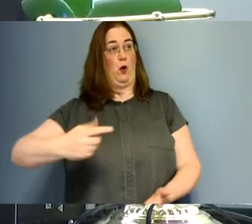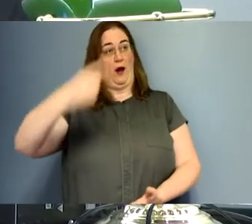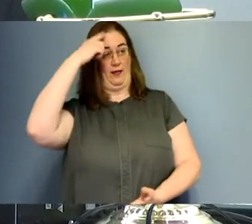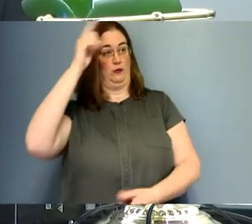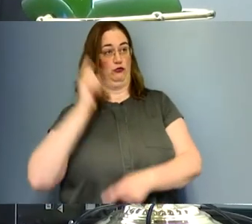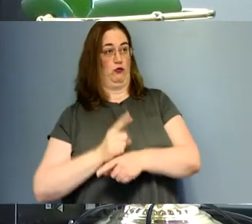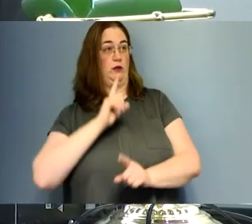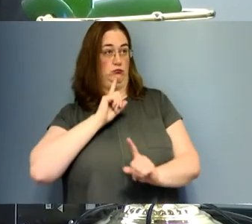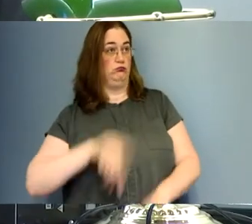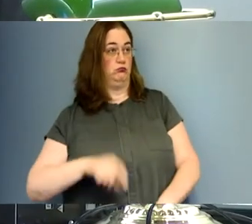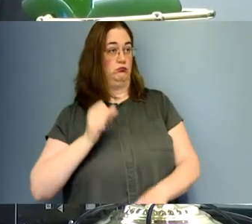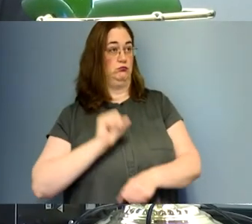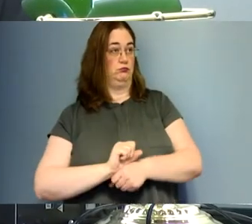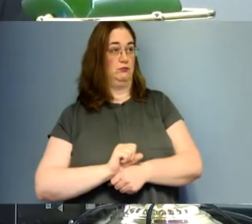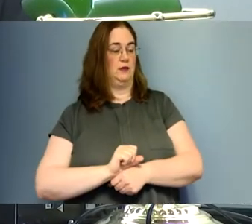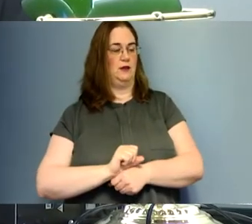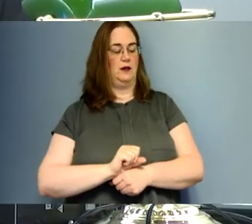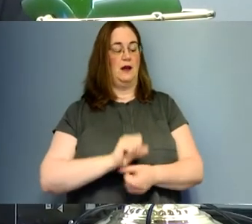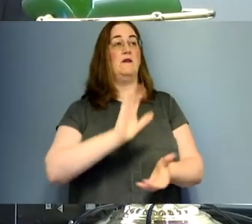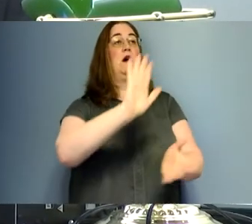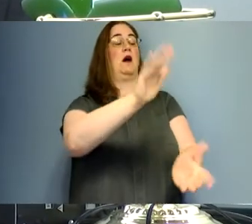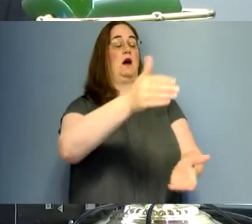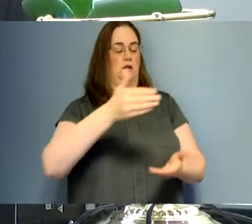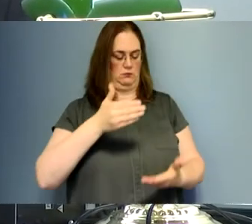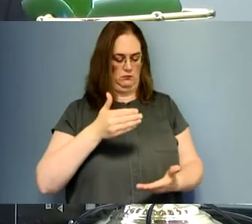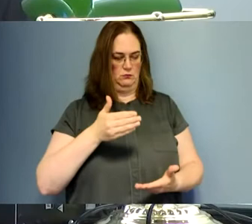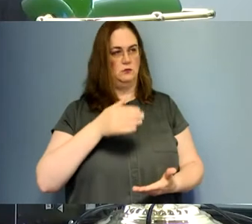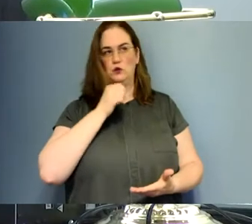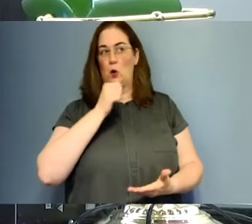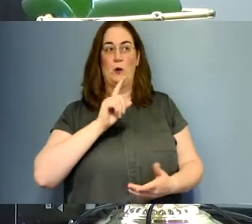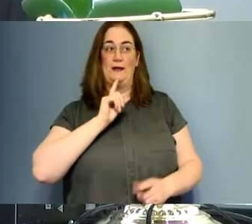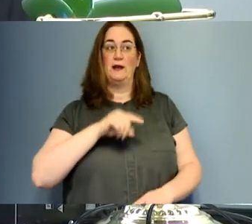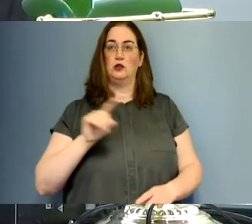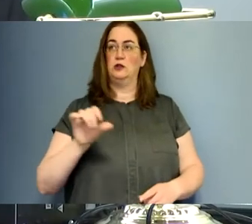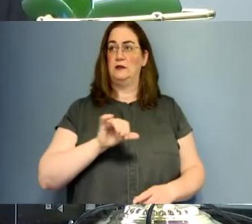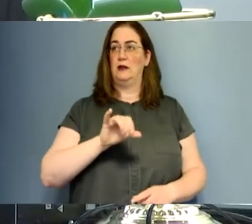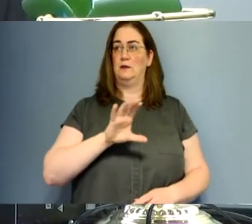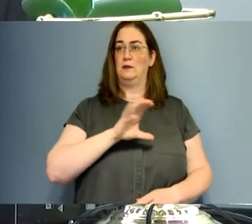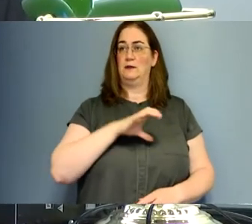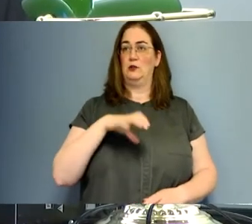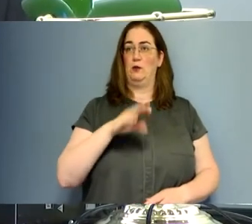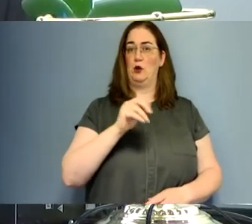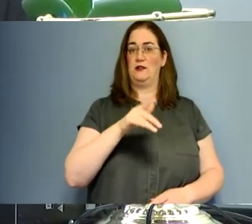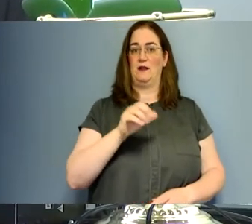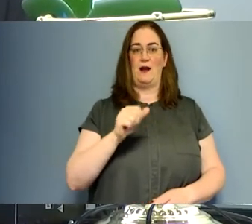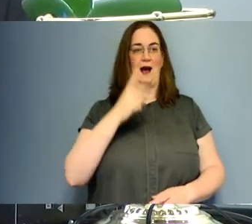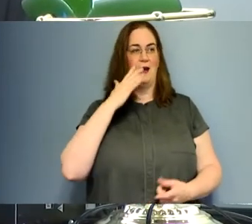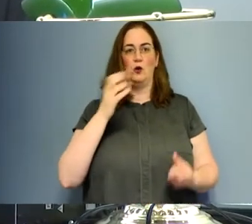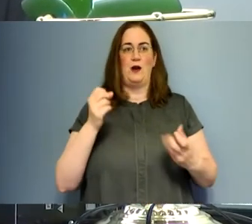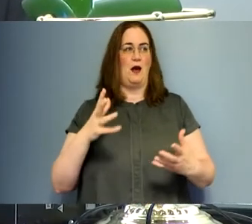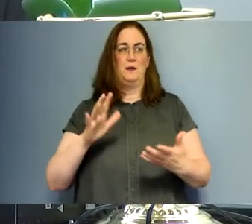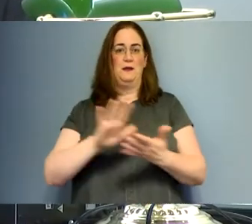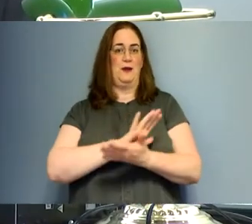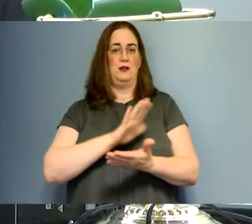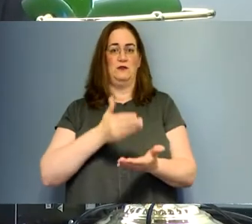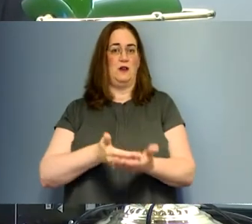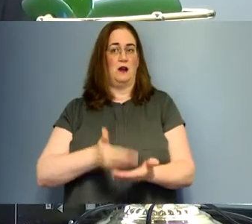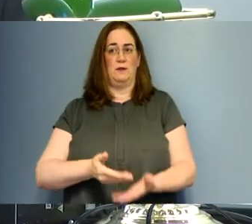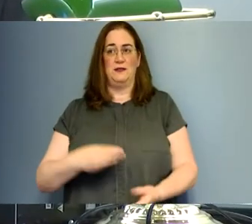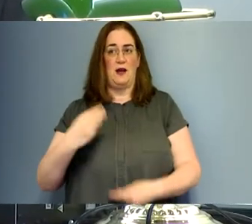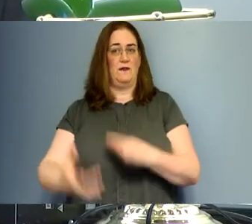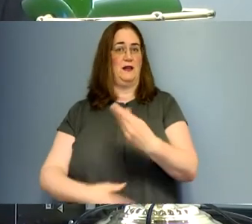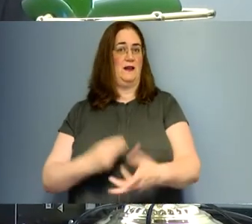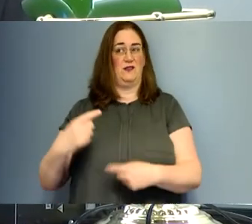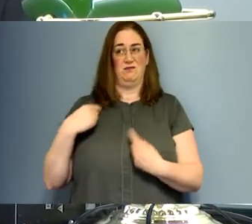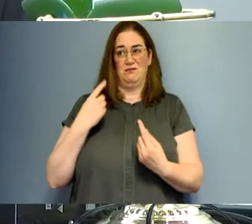correct, if you don't get the answers, even though, as Commissioner Merseglia said, I don't know how many pages of documents have been given over